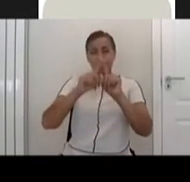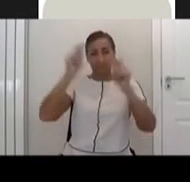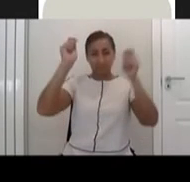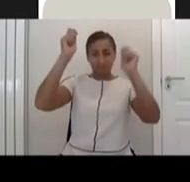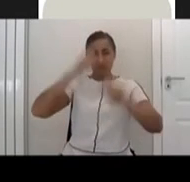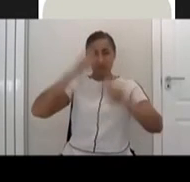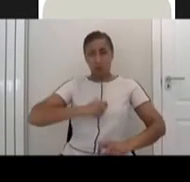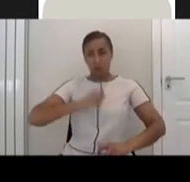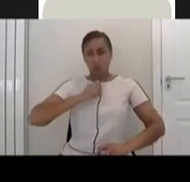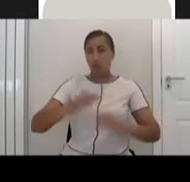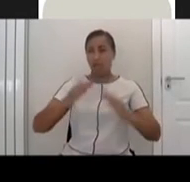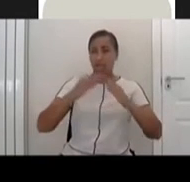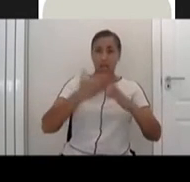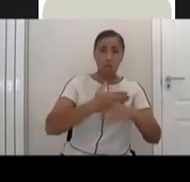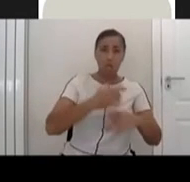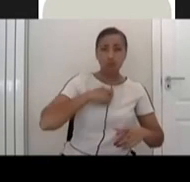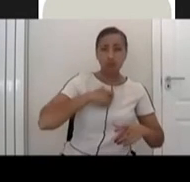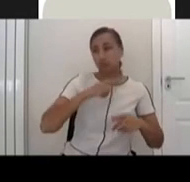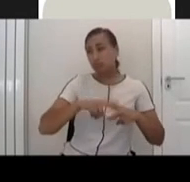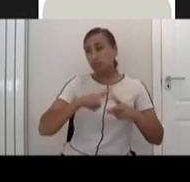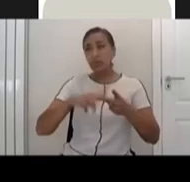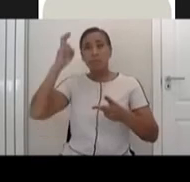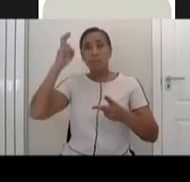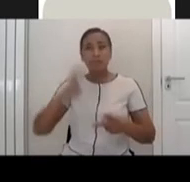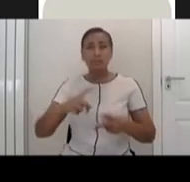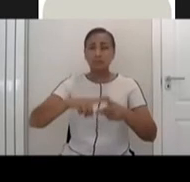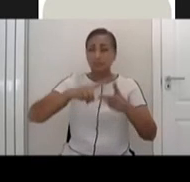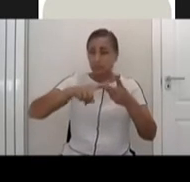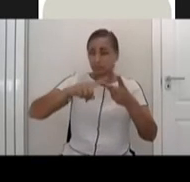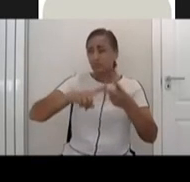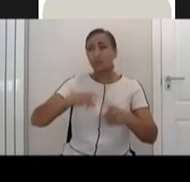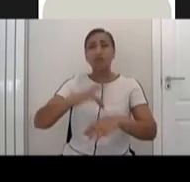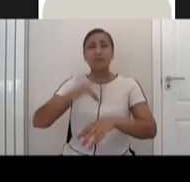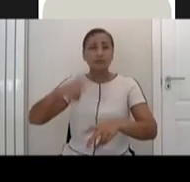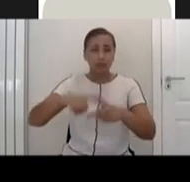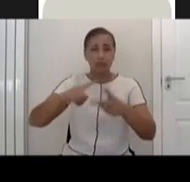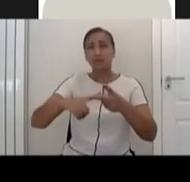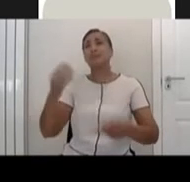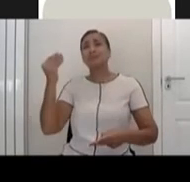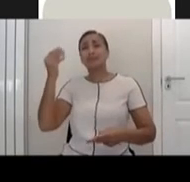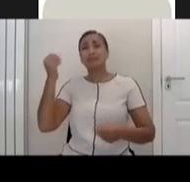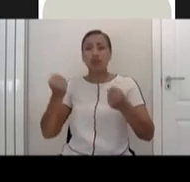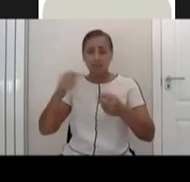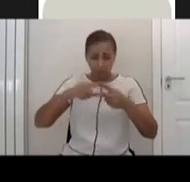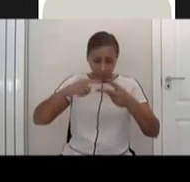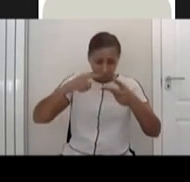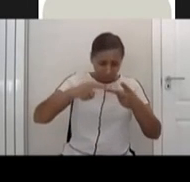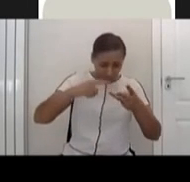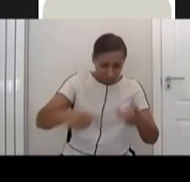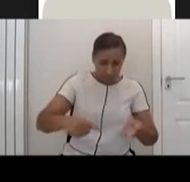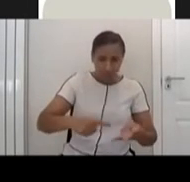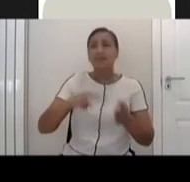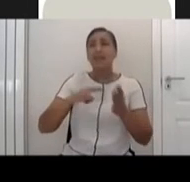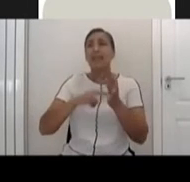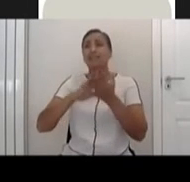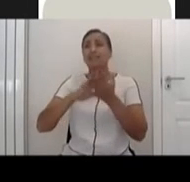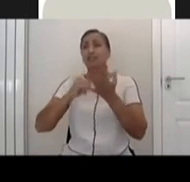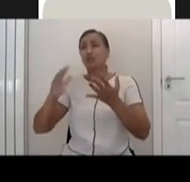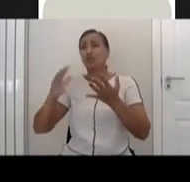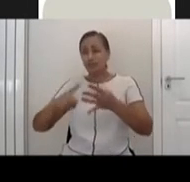are working in our care homes, these are the people who are working as taxi drivers, these people are working obviously in the